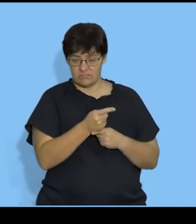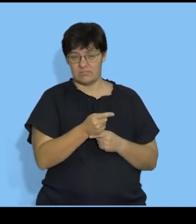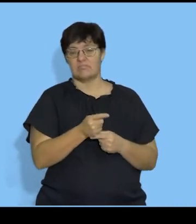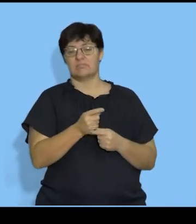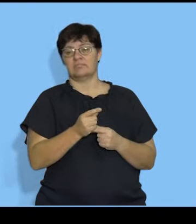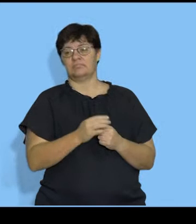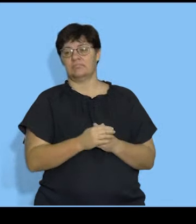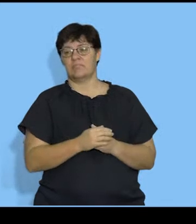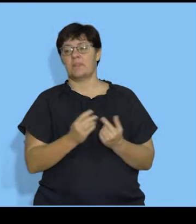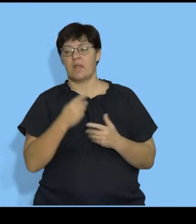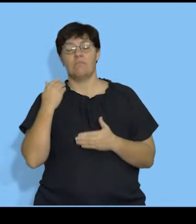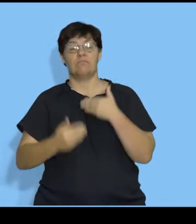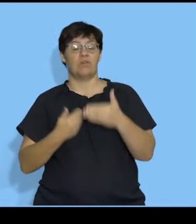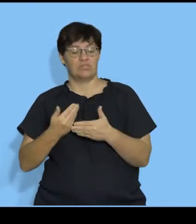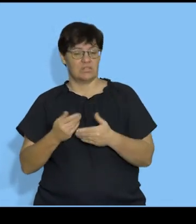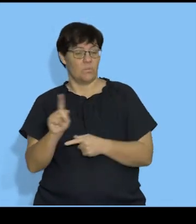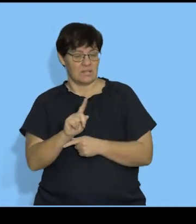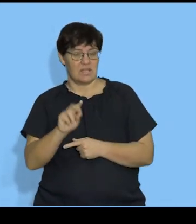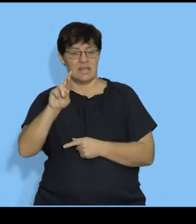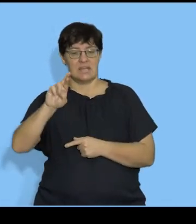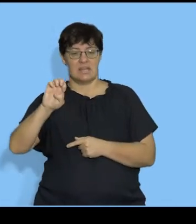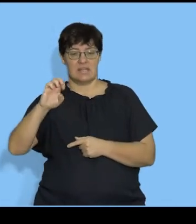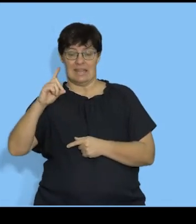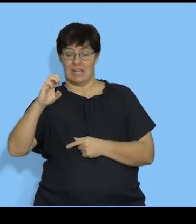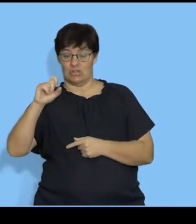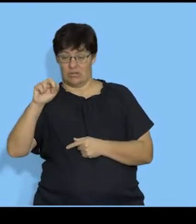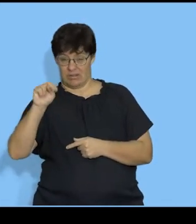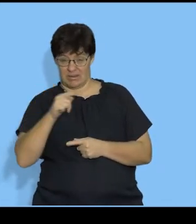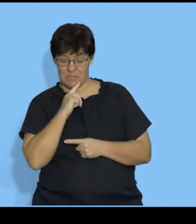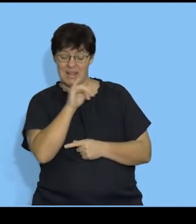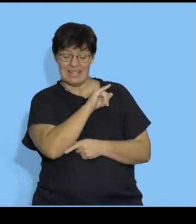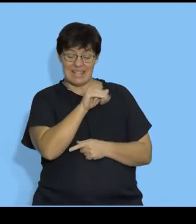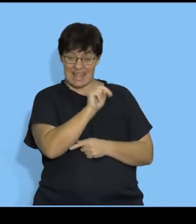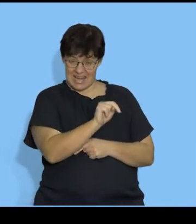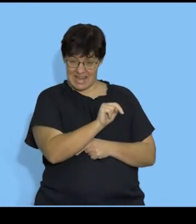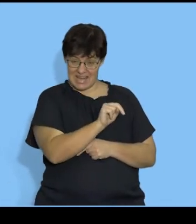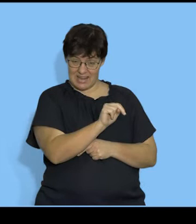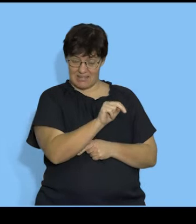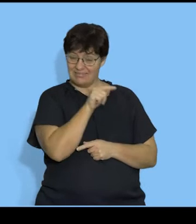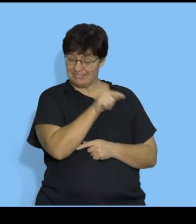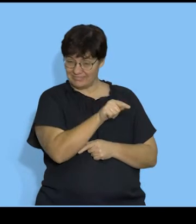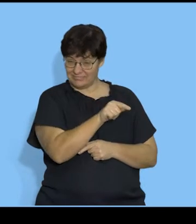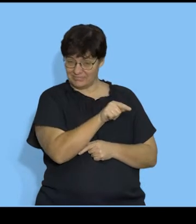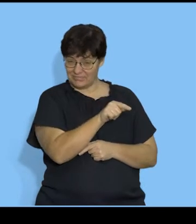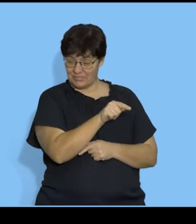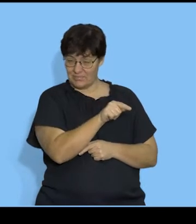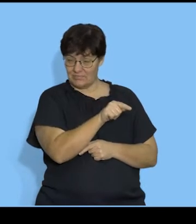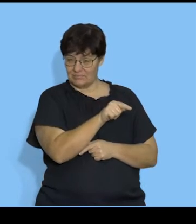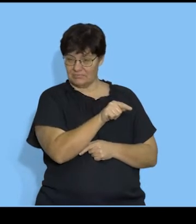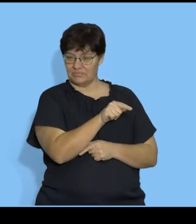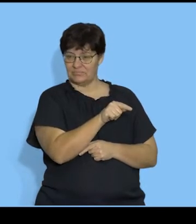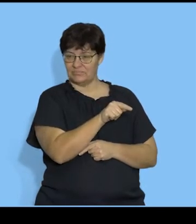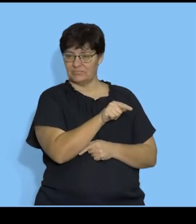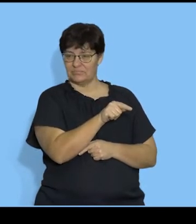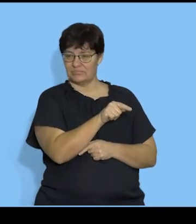The process is reduction. So these zinc ions in the solution are actually our, zinc ions